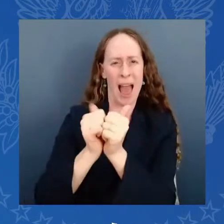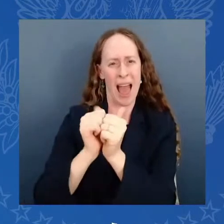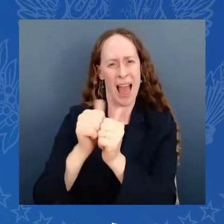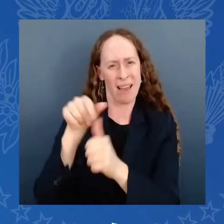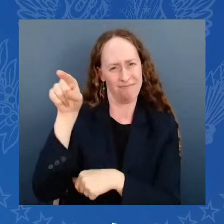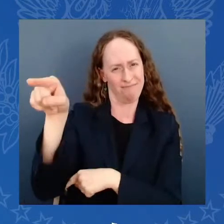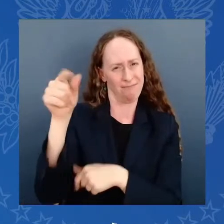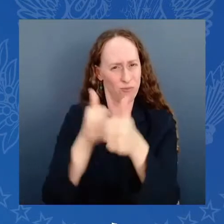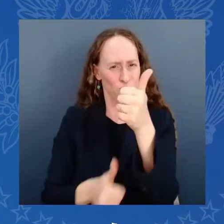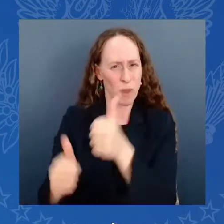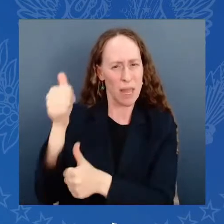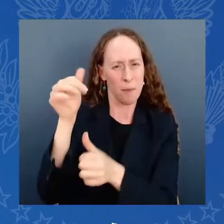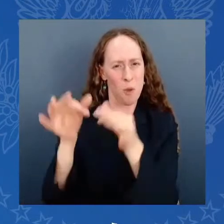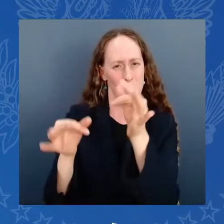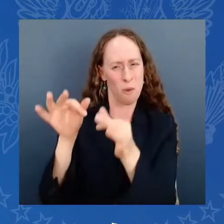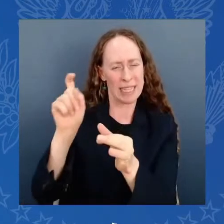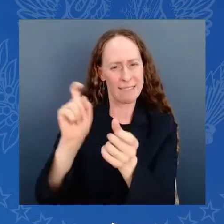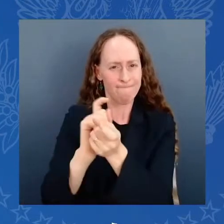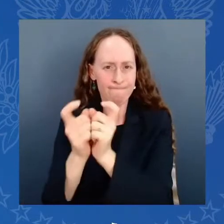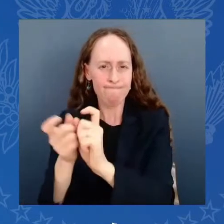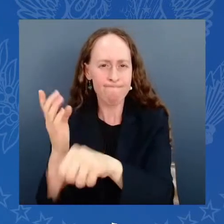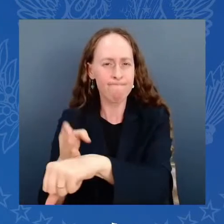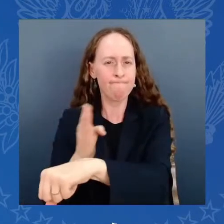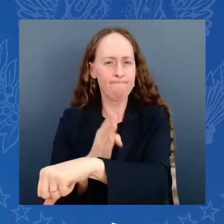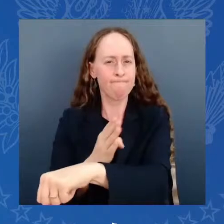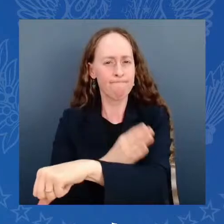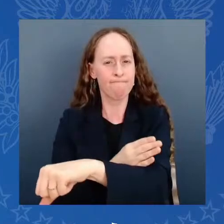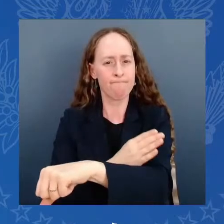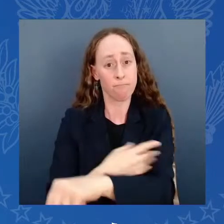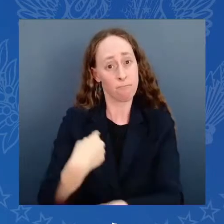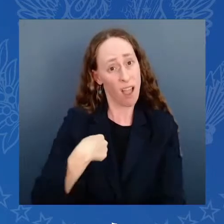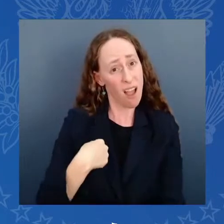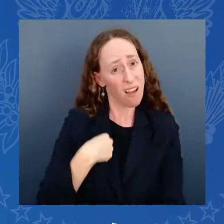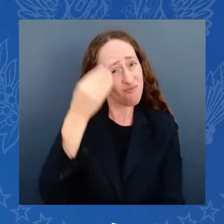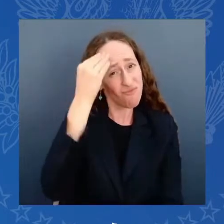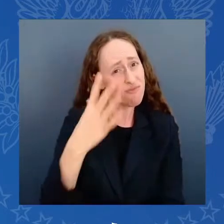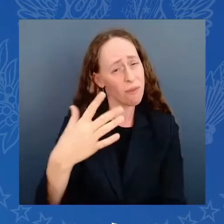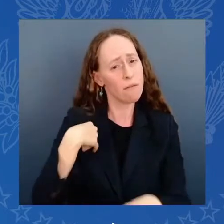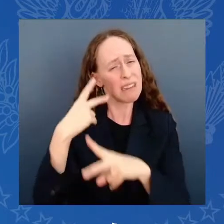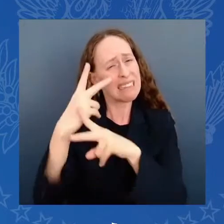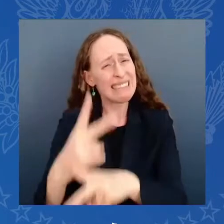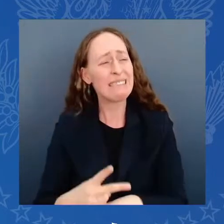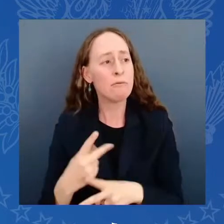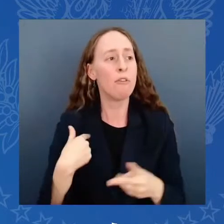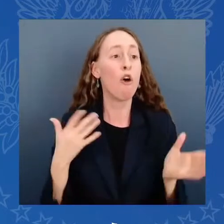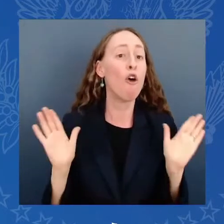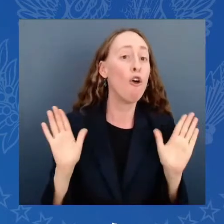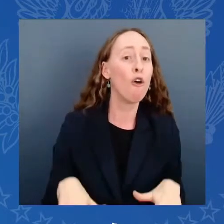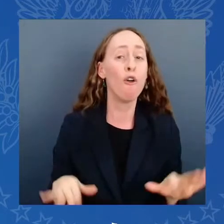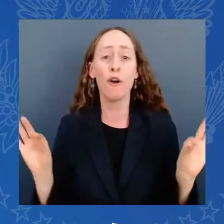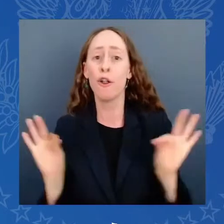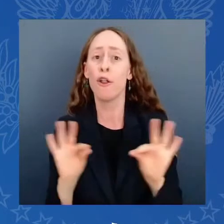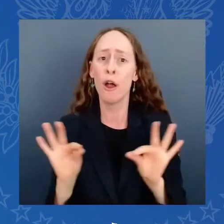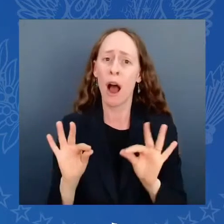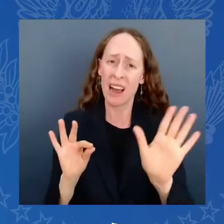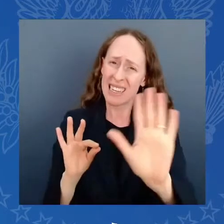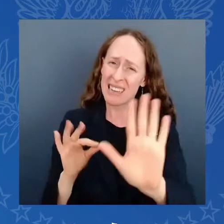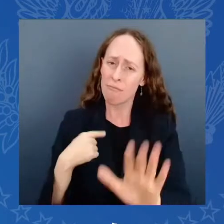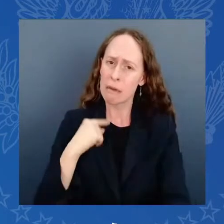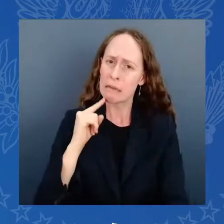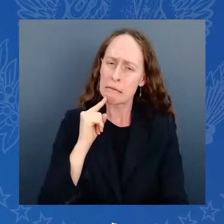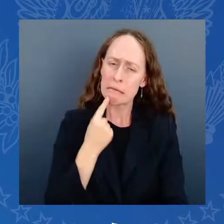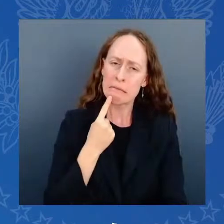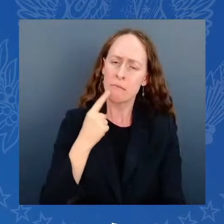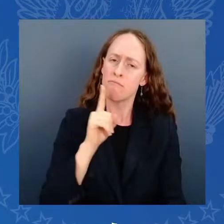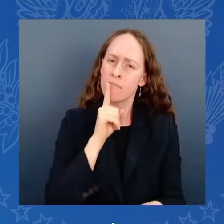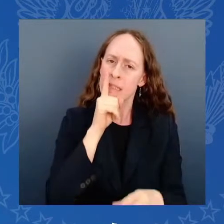deliberations because these are serious, serious decisions. In the face of increasing threats to American democratic institutions,